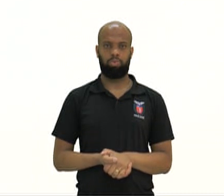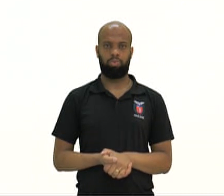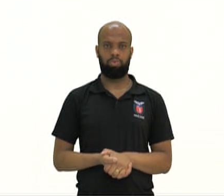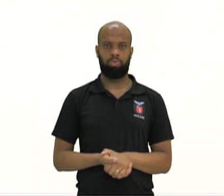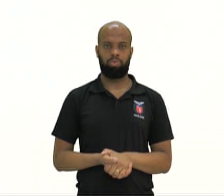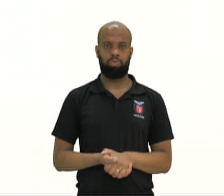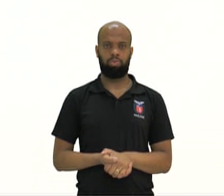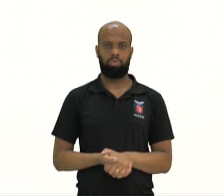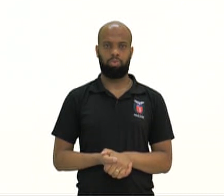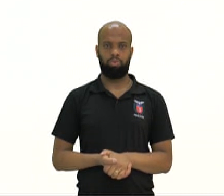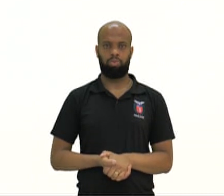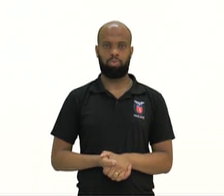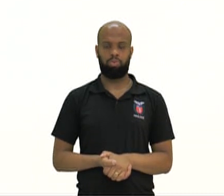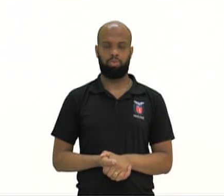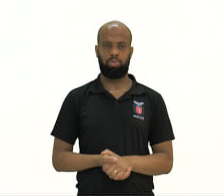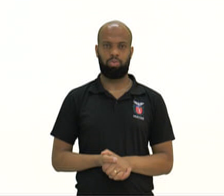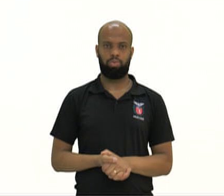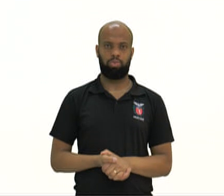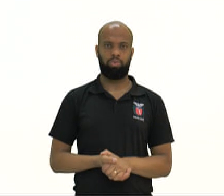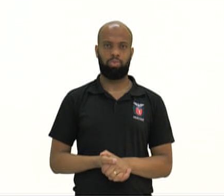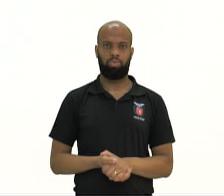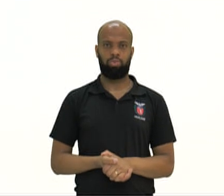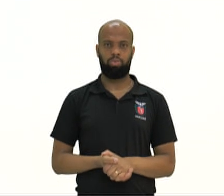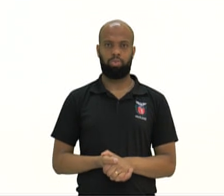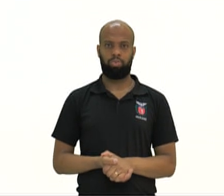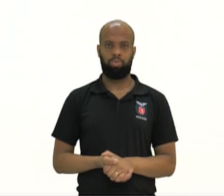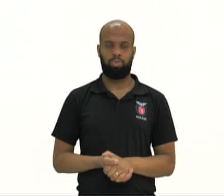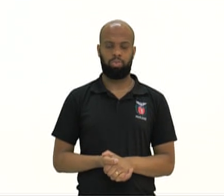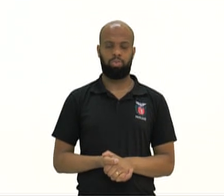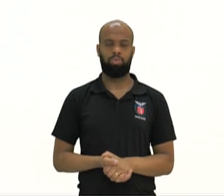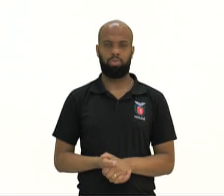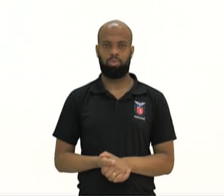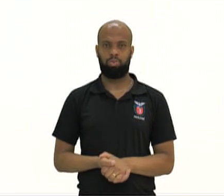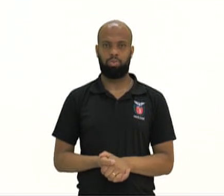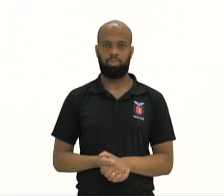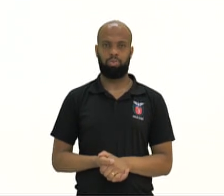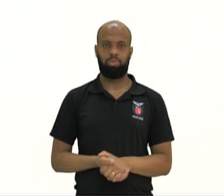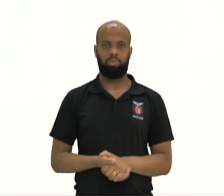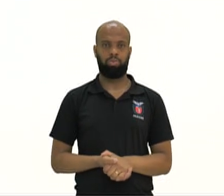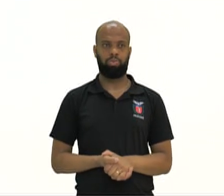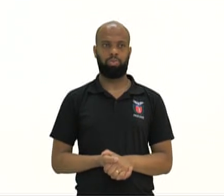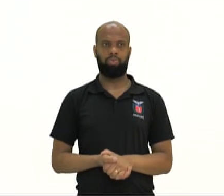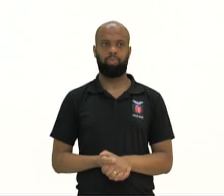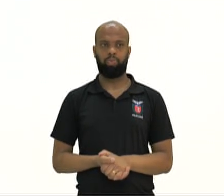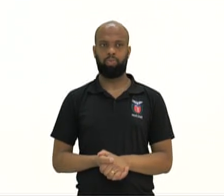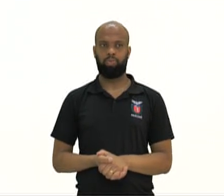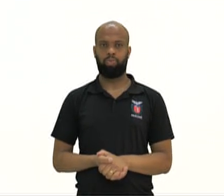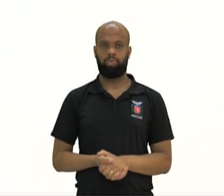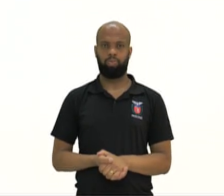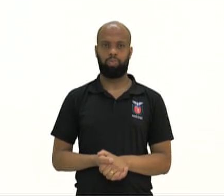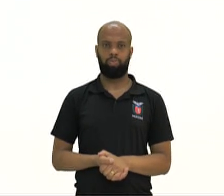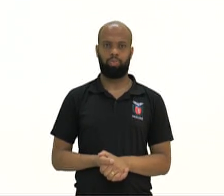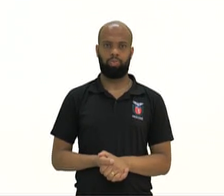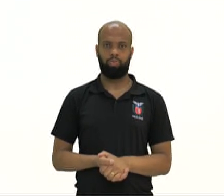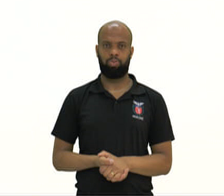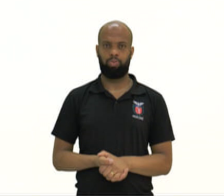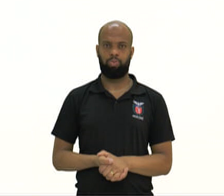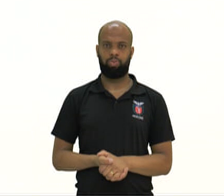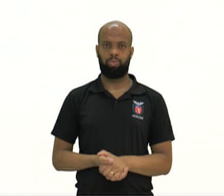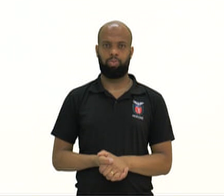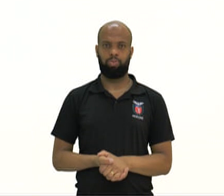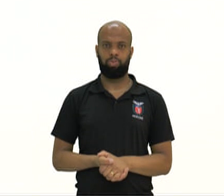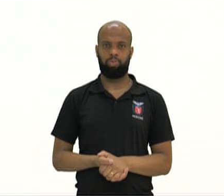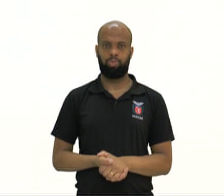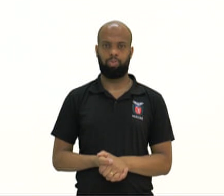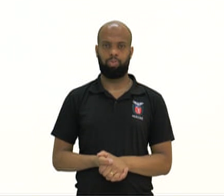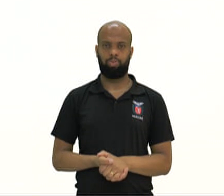their Eastern counterparts. Americans report that it took 2 months to a year to fall in love, whereas